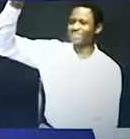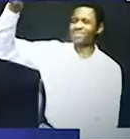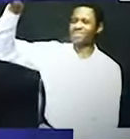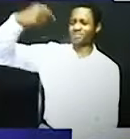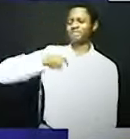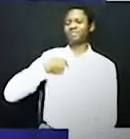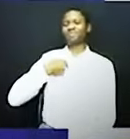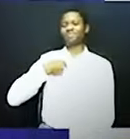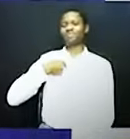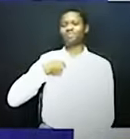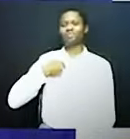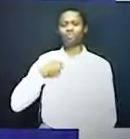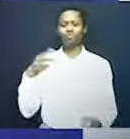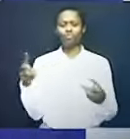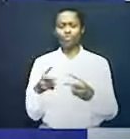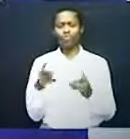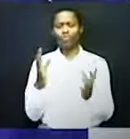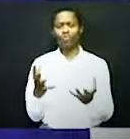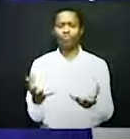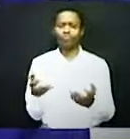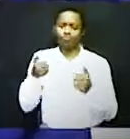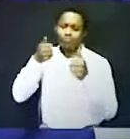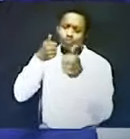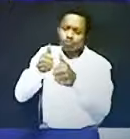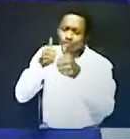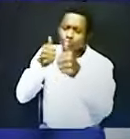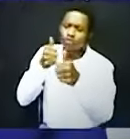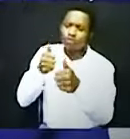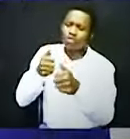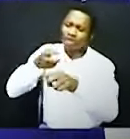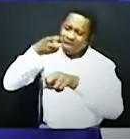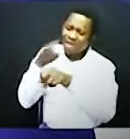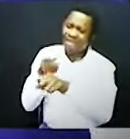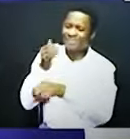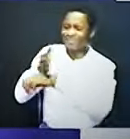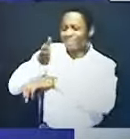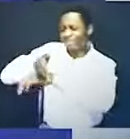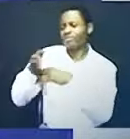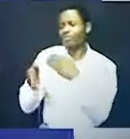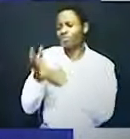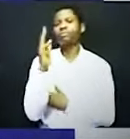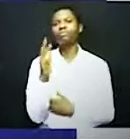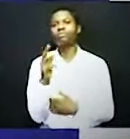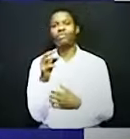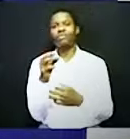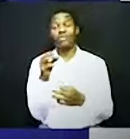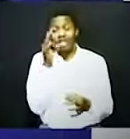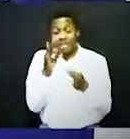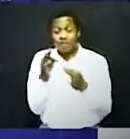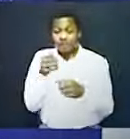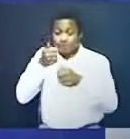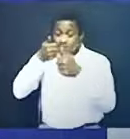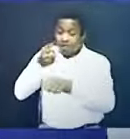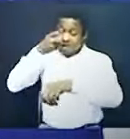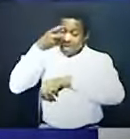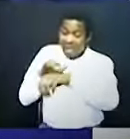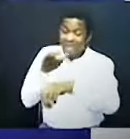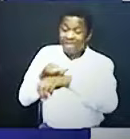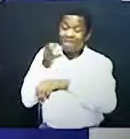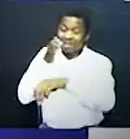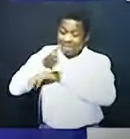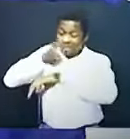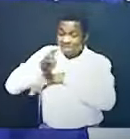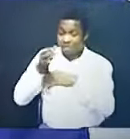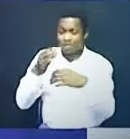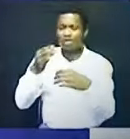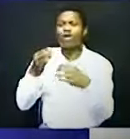papa. So we want to follow hard after God. Following hard means that you have to make some effort. Let's chase God